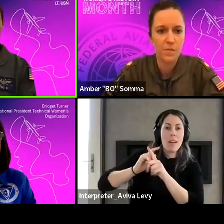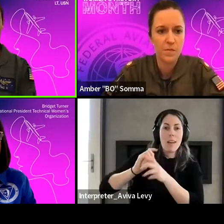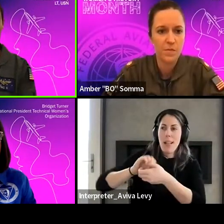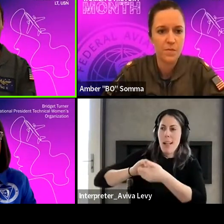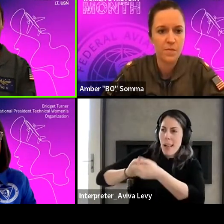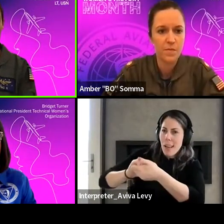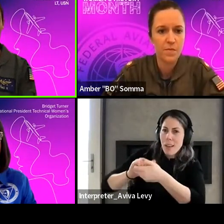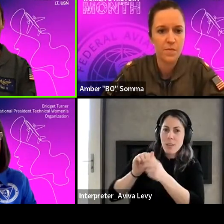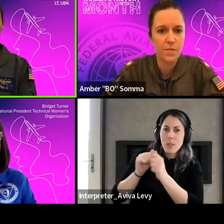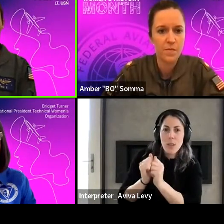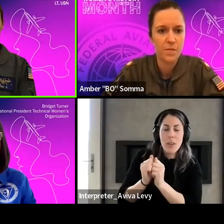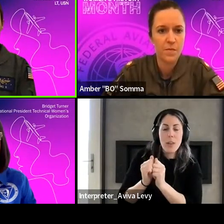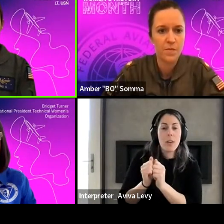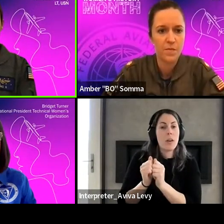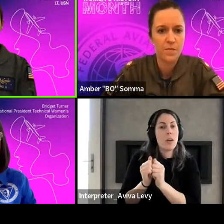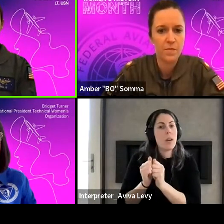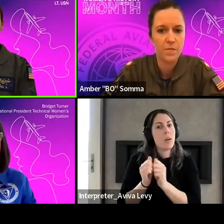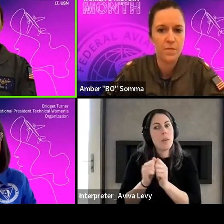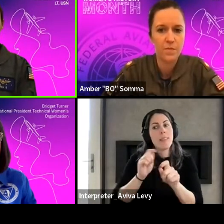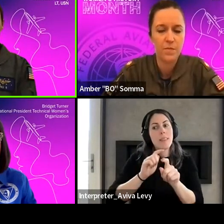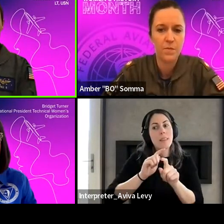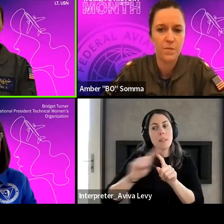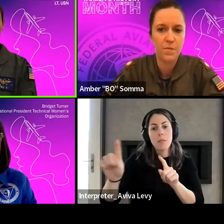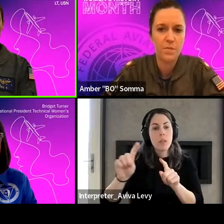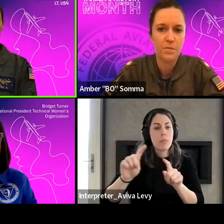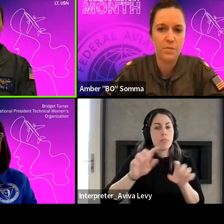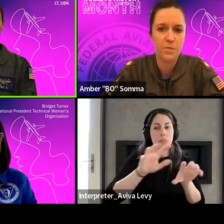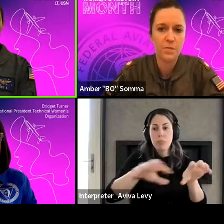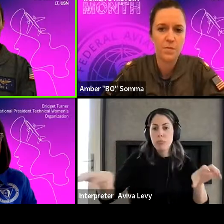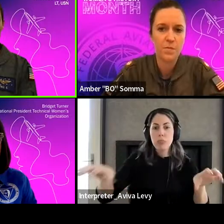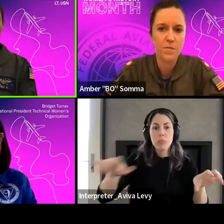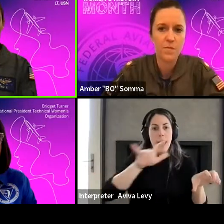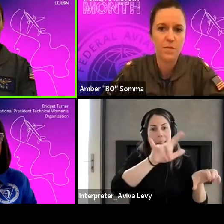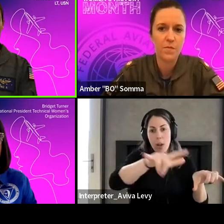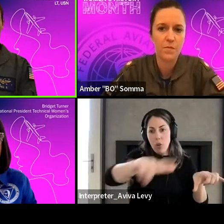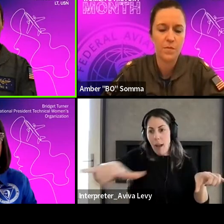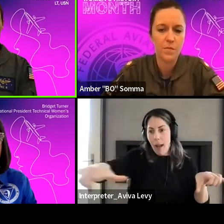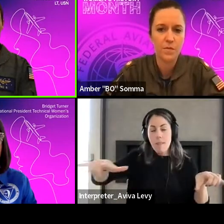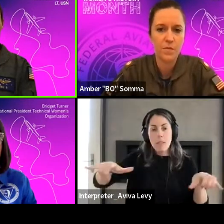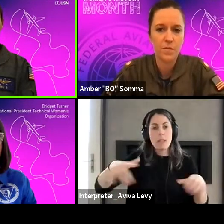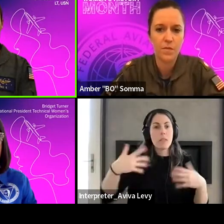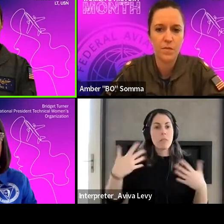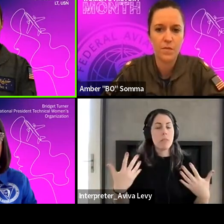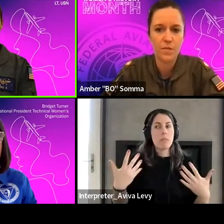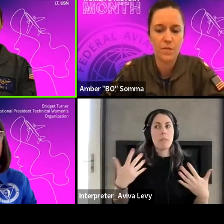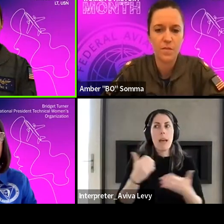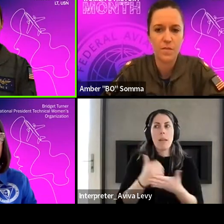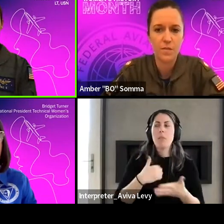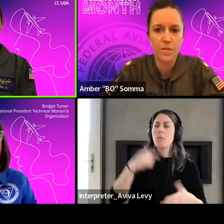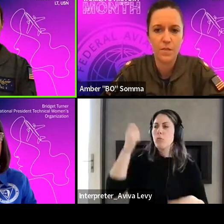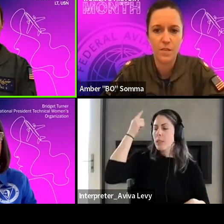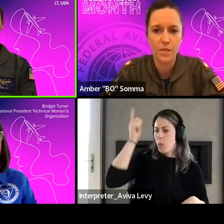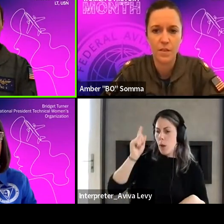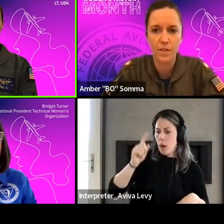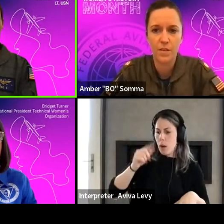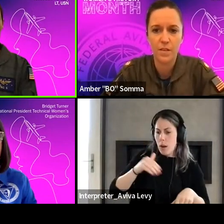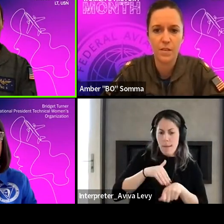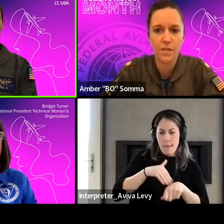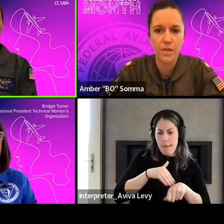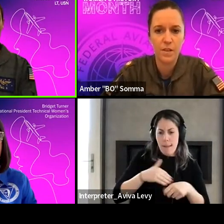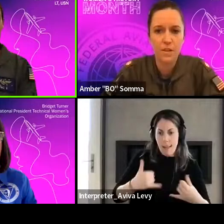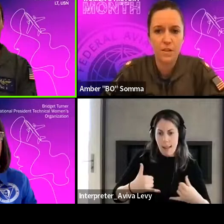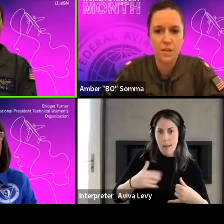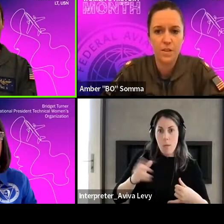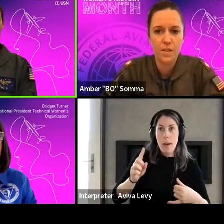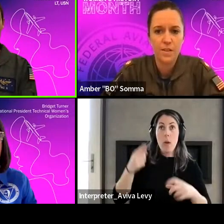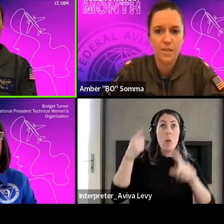a section, as multiple aircraft, is just really, you see where you are, you see where you want to be, and you're with the